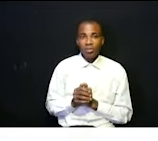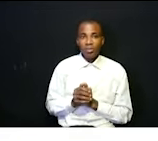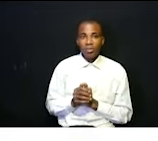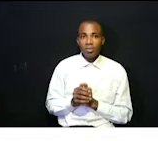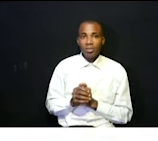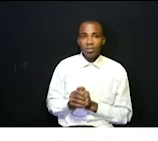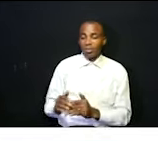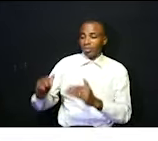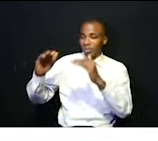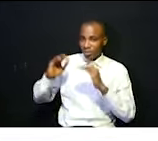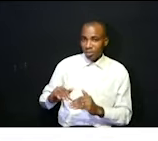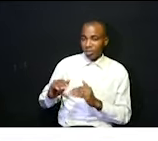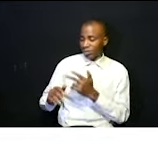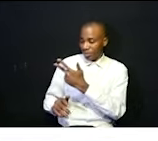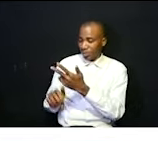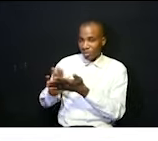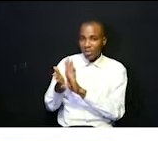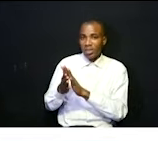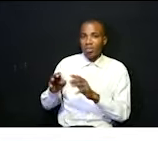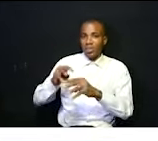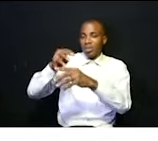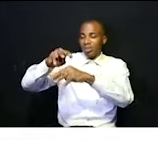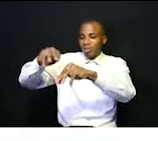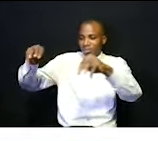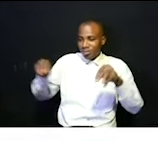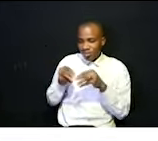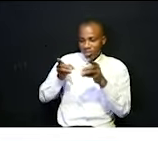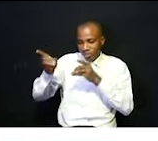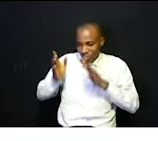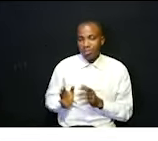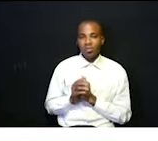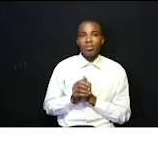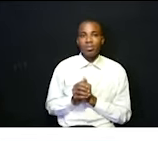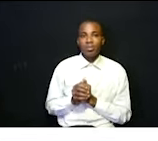mayors. Emubasa ebeye mensing aswafo.